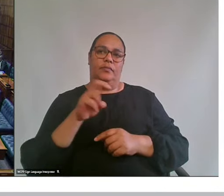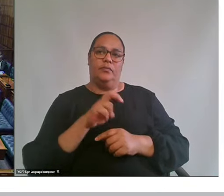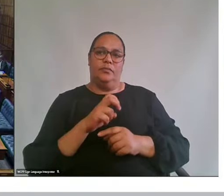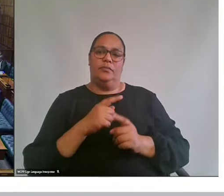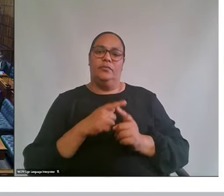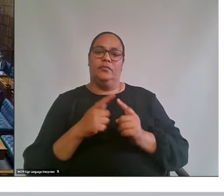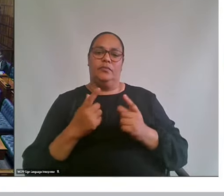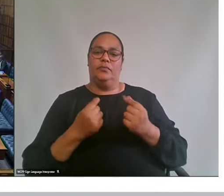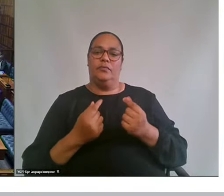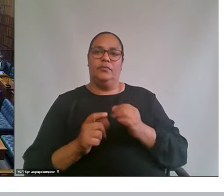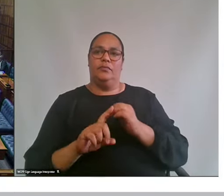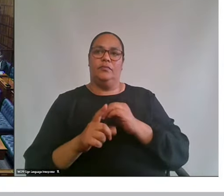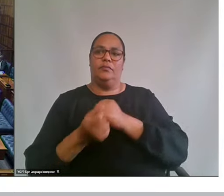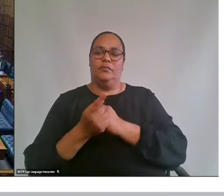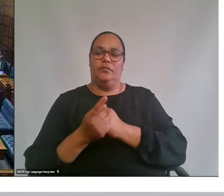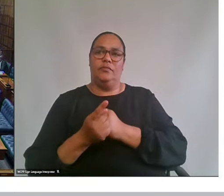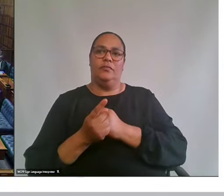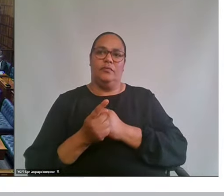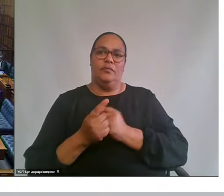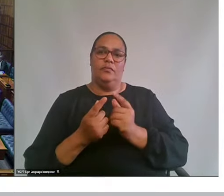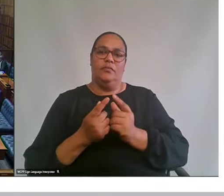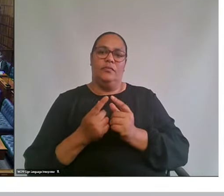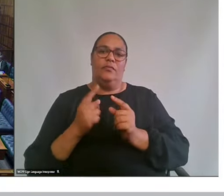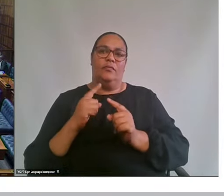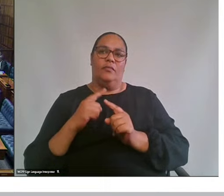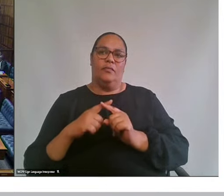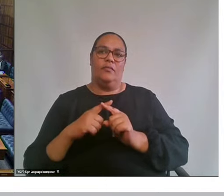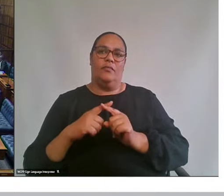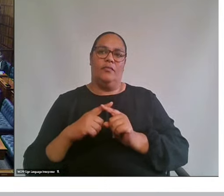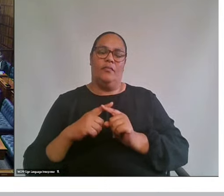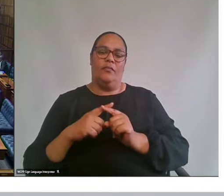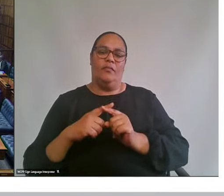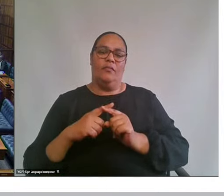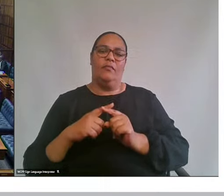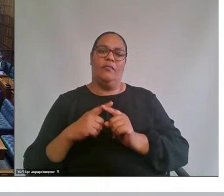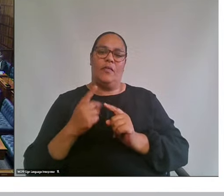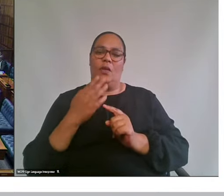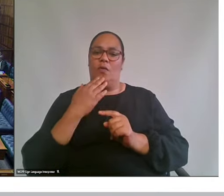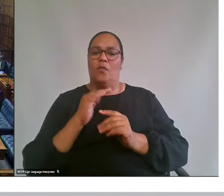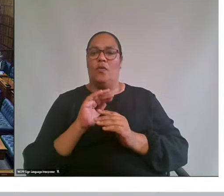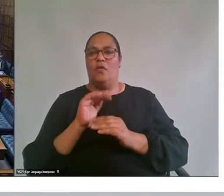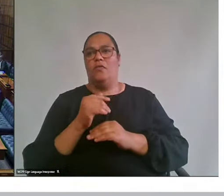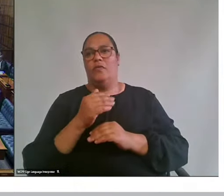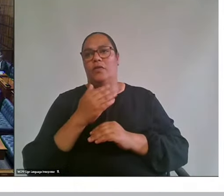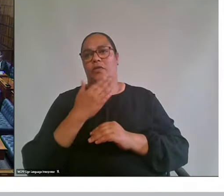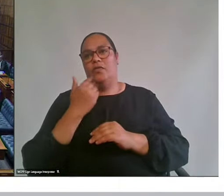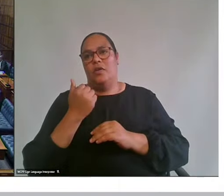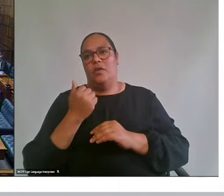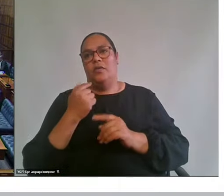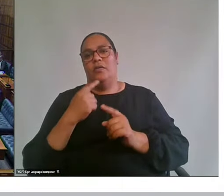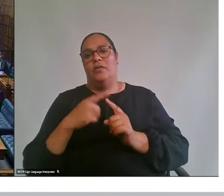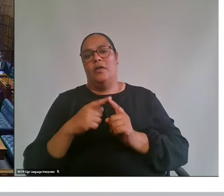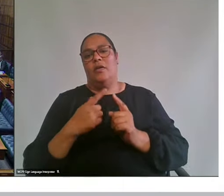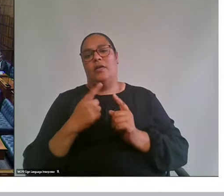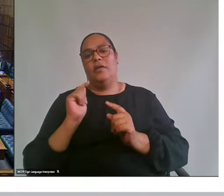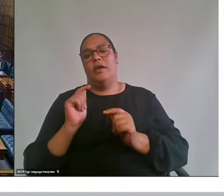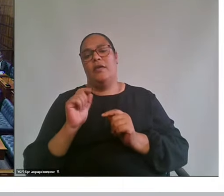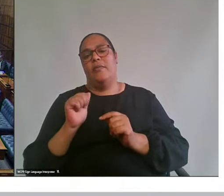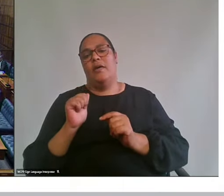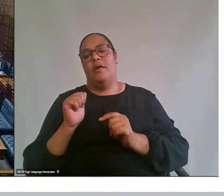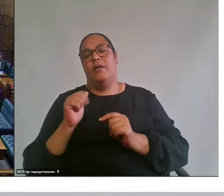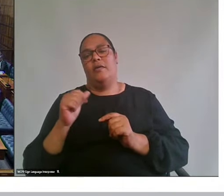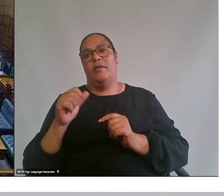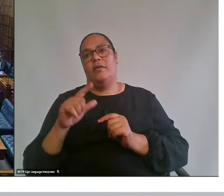tourism only happens in the City of Cape Town and in we've got over Str we've got paper gas we've